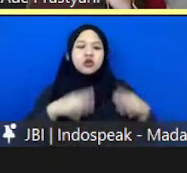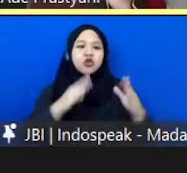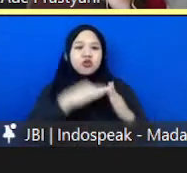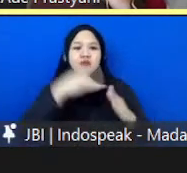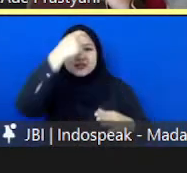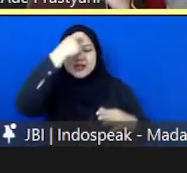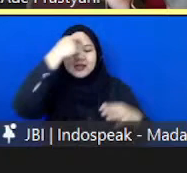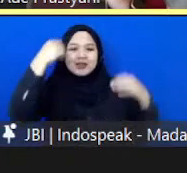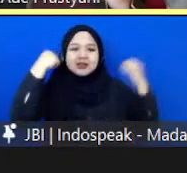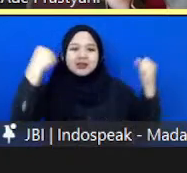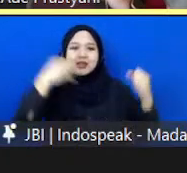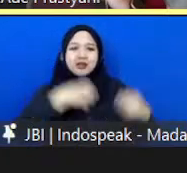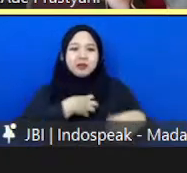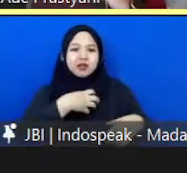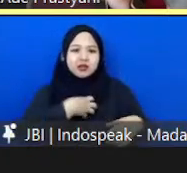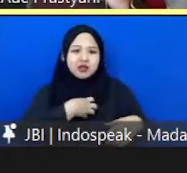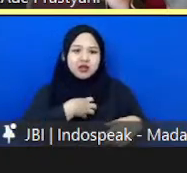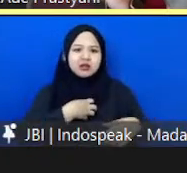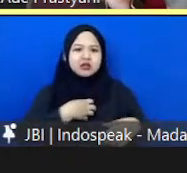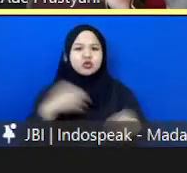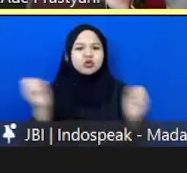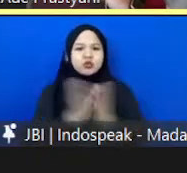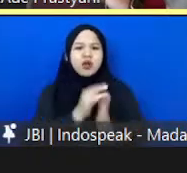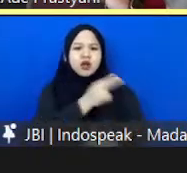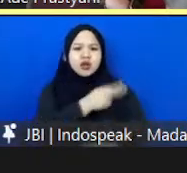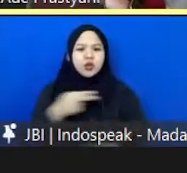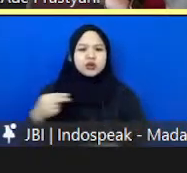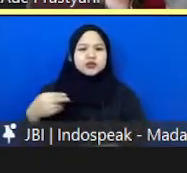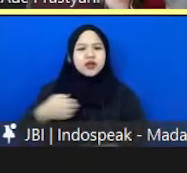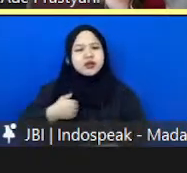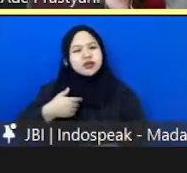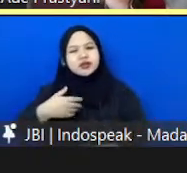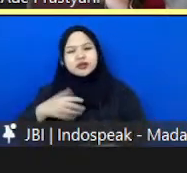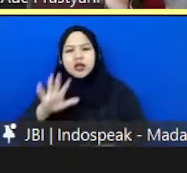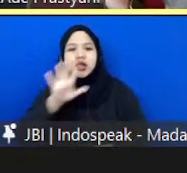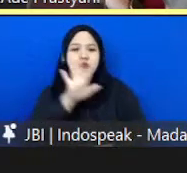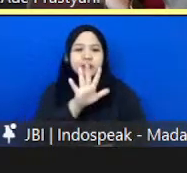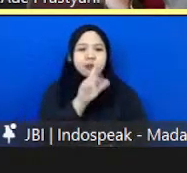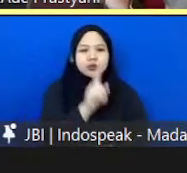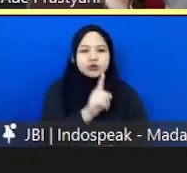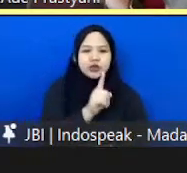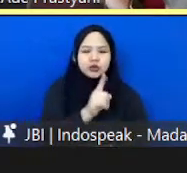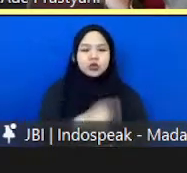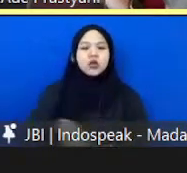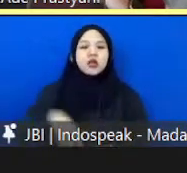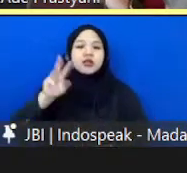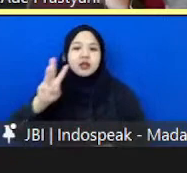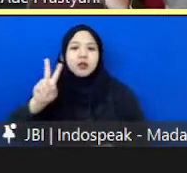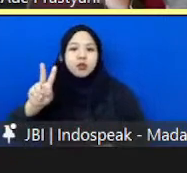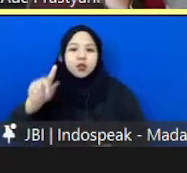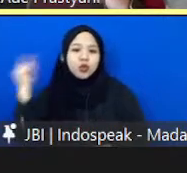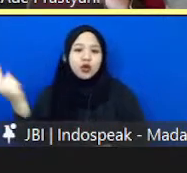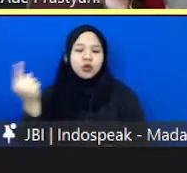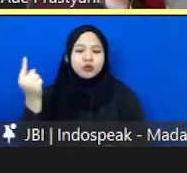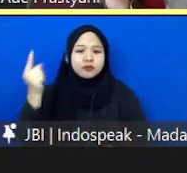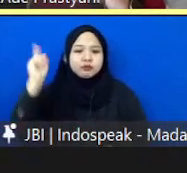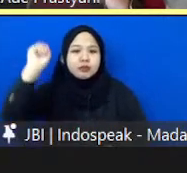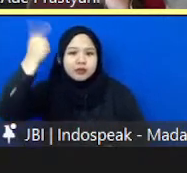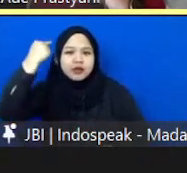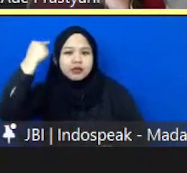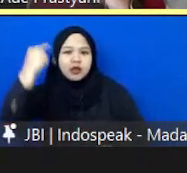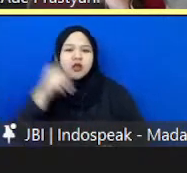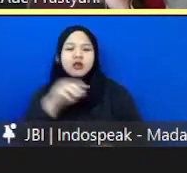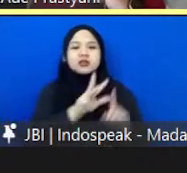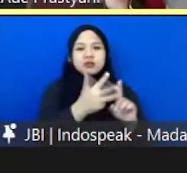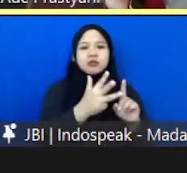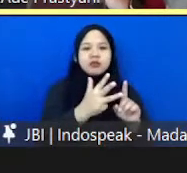moment, Indonesia has 51 mental hospitals, consisting of 32 public and 19 private hospitals. Nevertheless, not only are we short